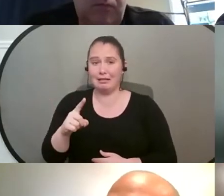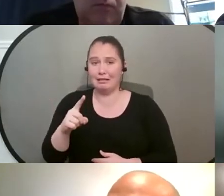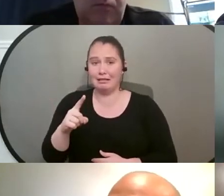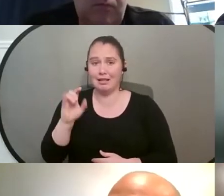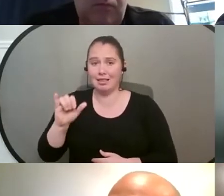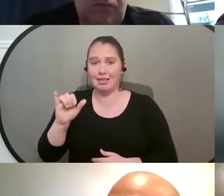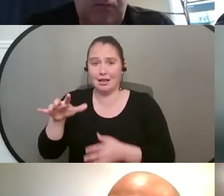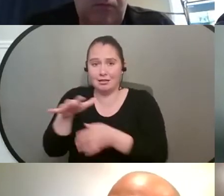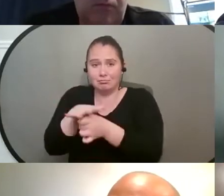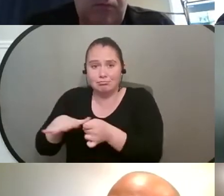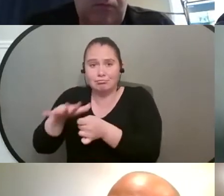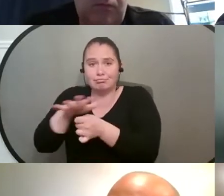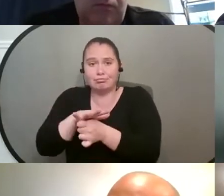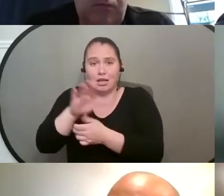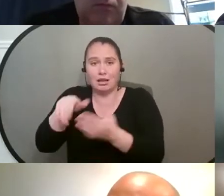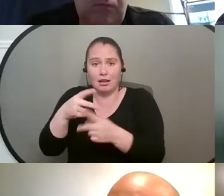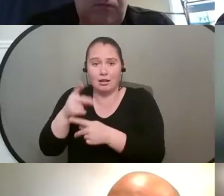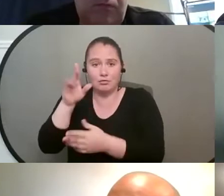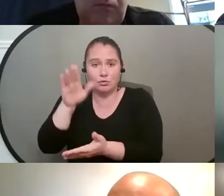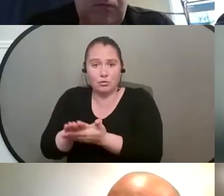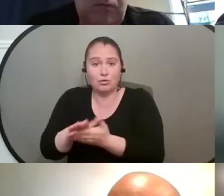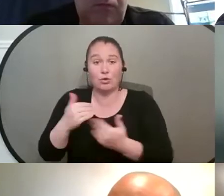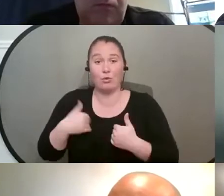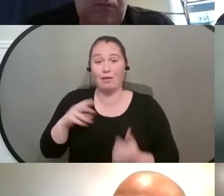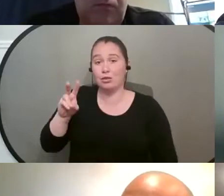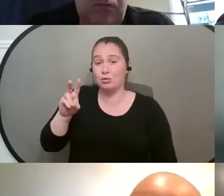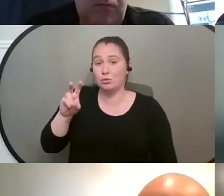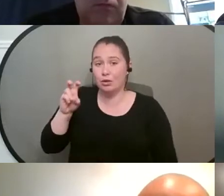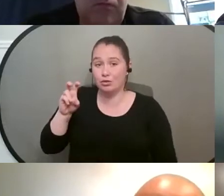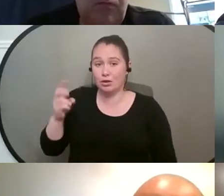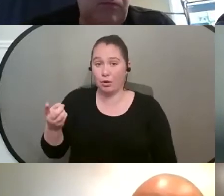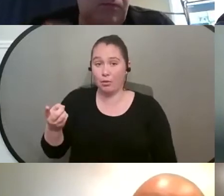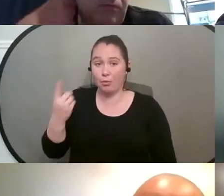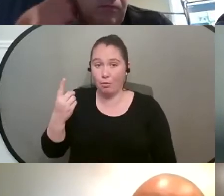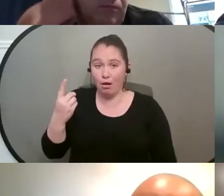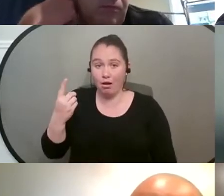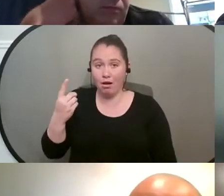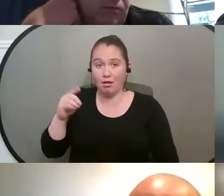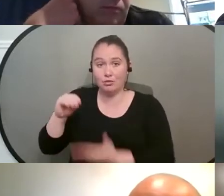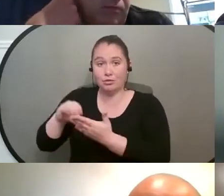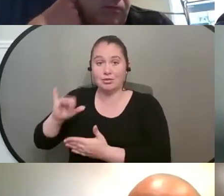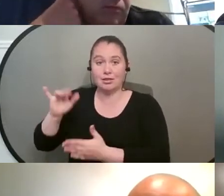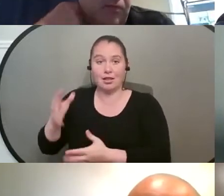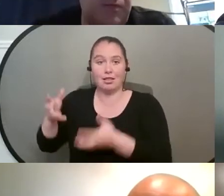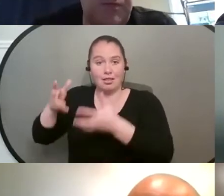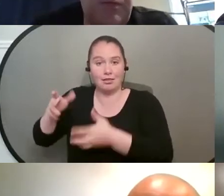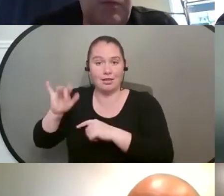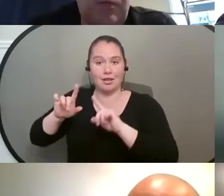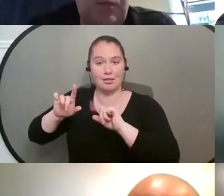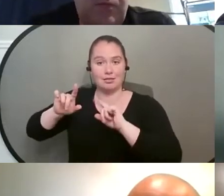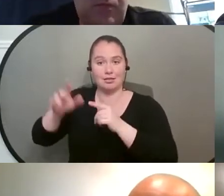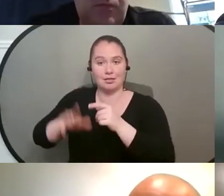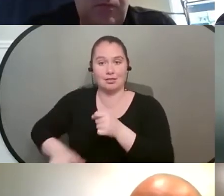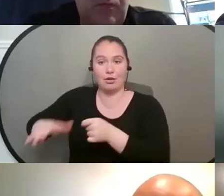Mm-hmm. And so you've got 201 kids left in that attendance area that is Alta